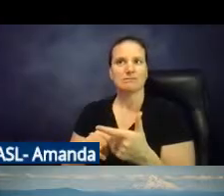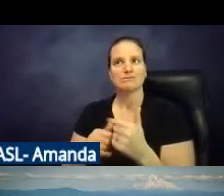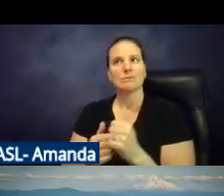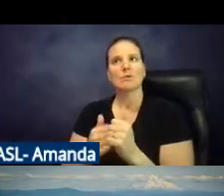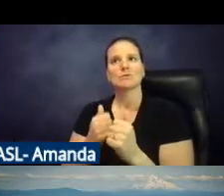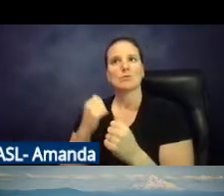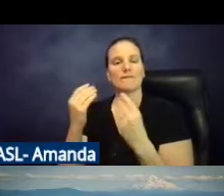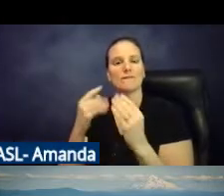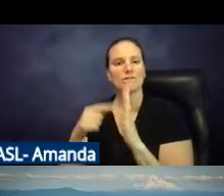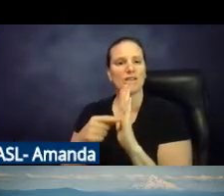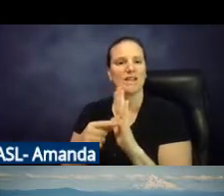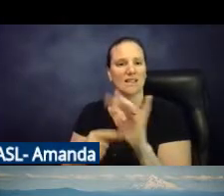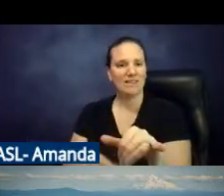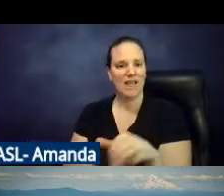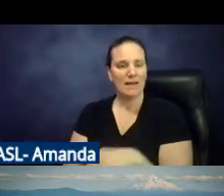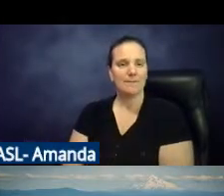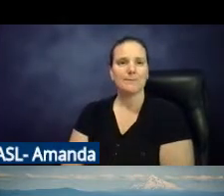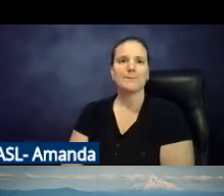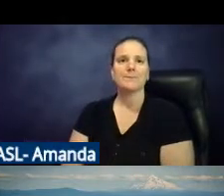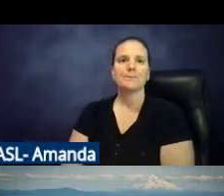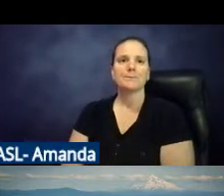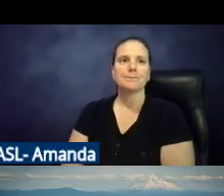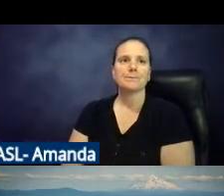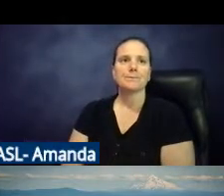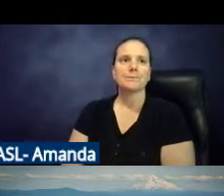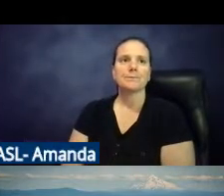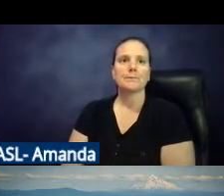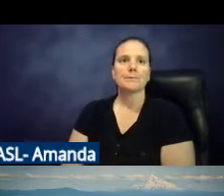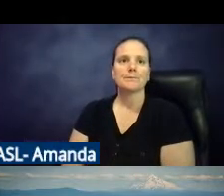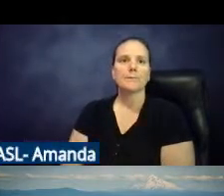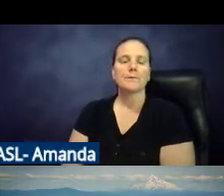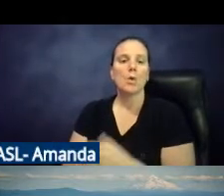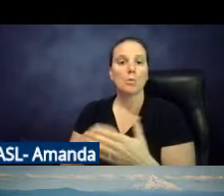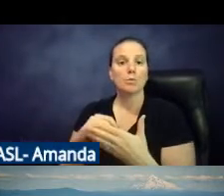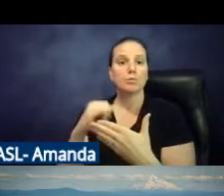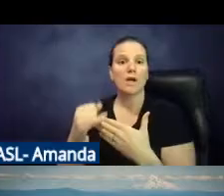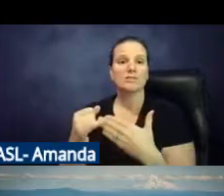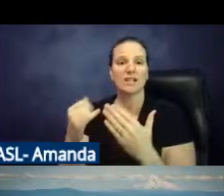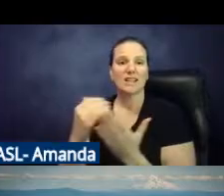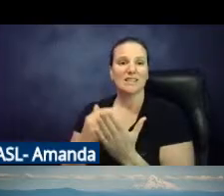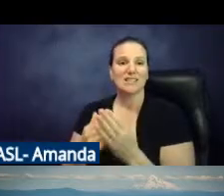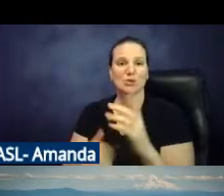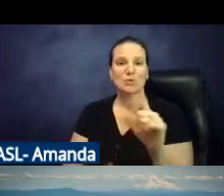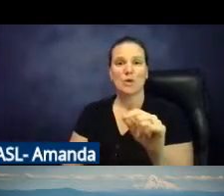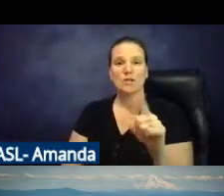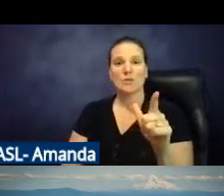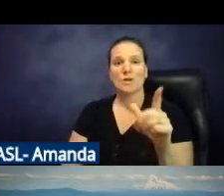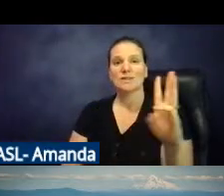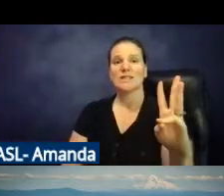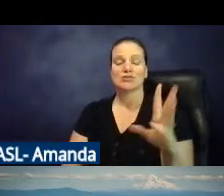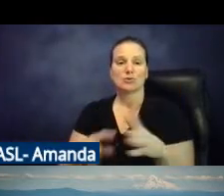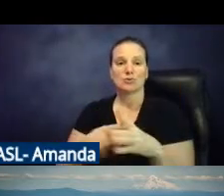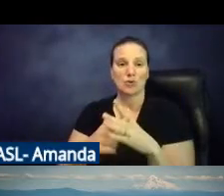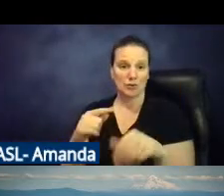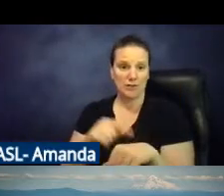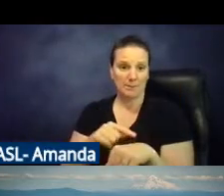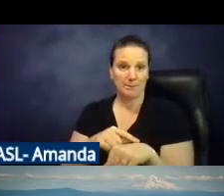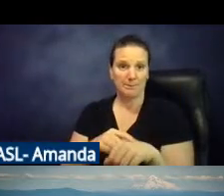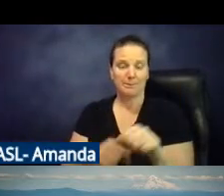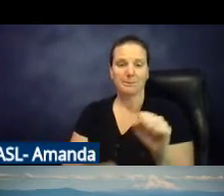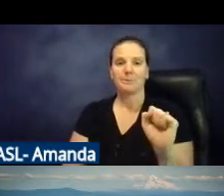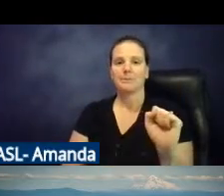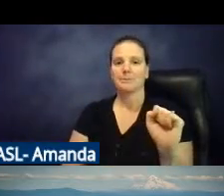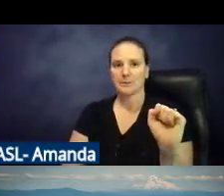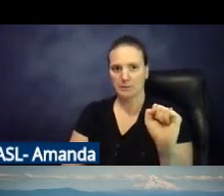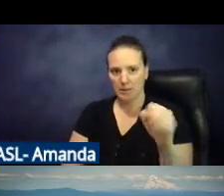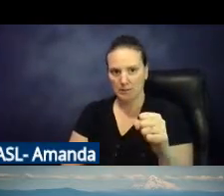that. As for the projects that are listed in the 2026 start time, yes, there are